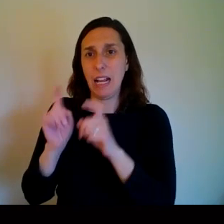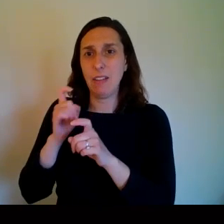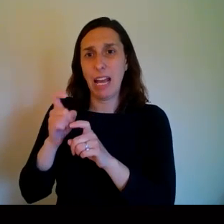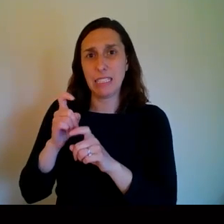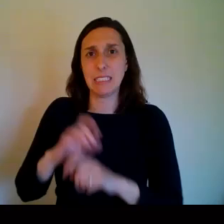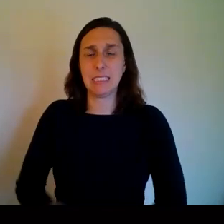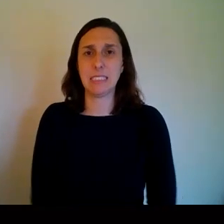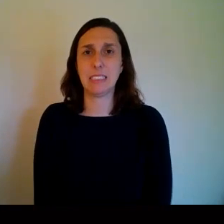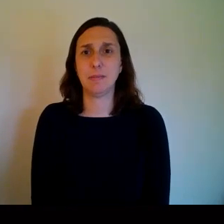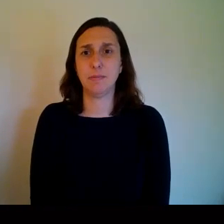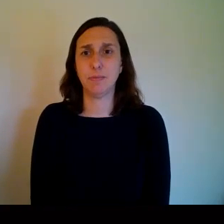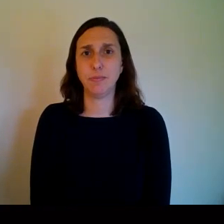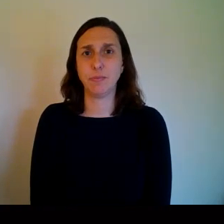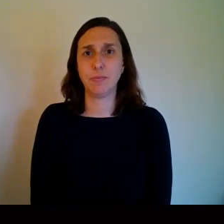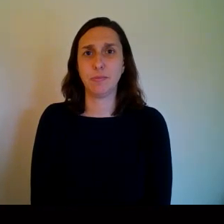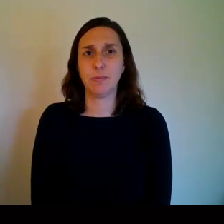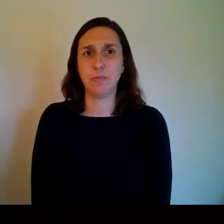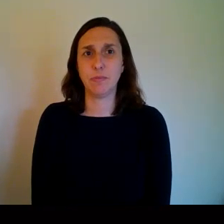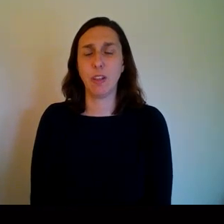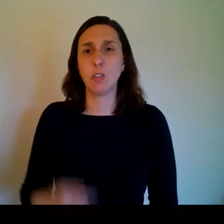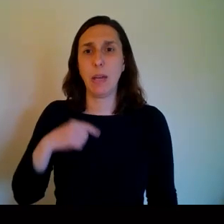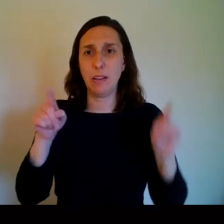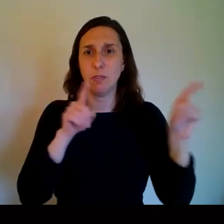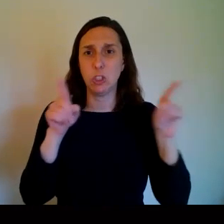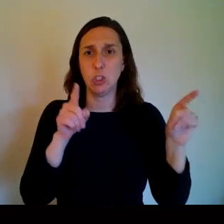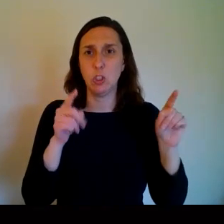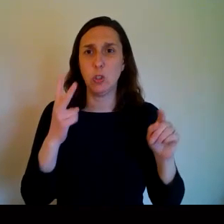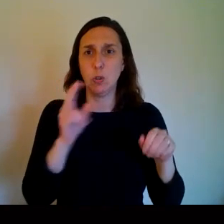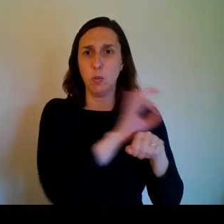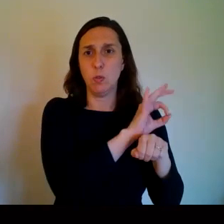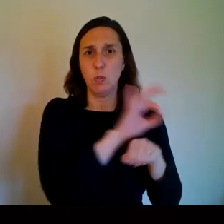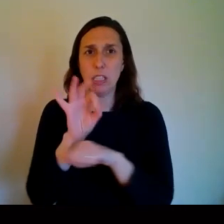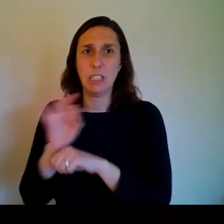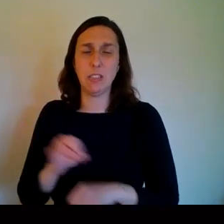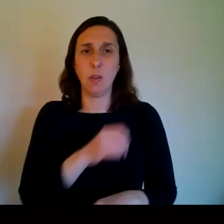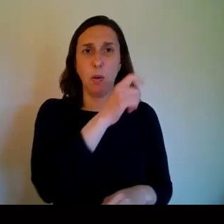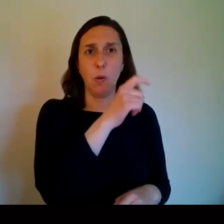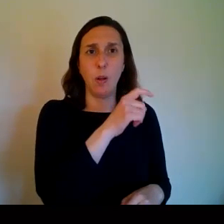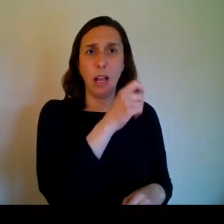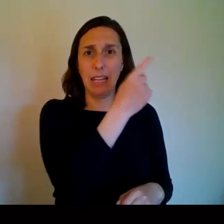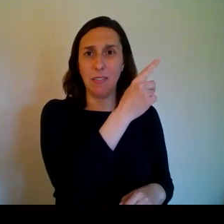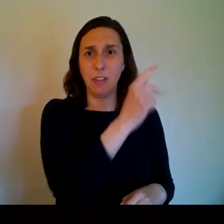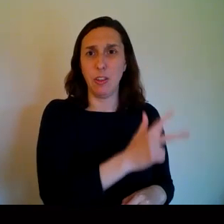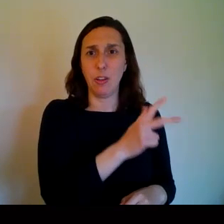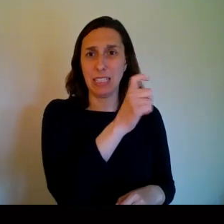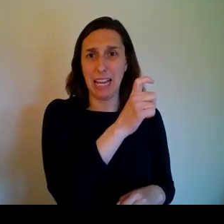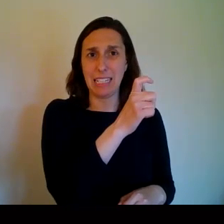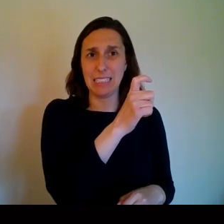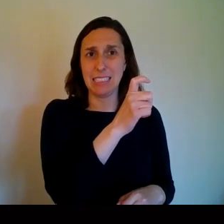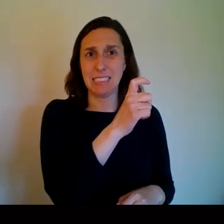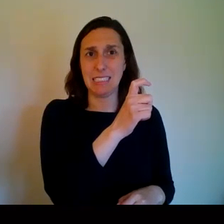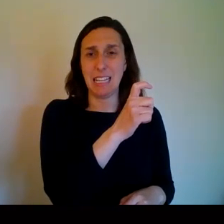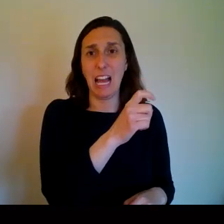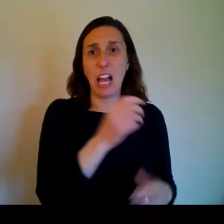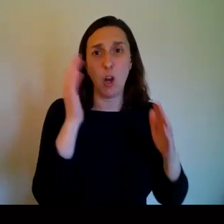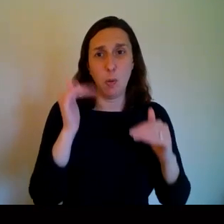x squared. So we have two functions. We have an 11/3 x, which I'm hoping now you could appreciate this is going to be